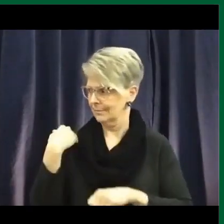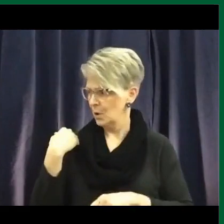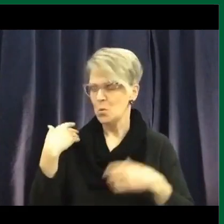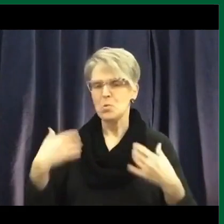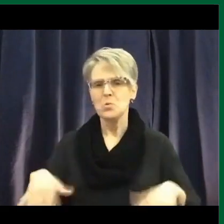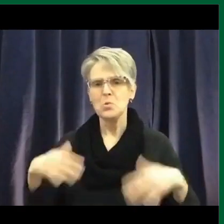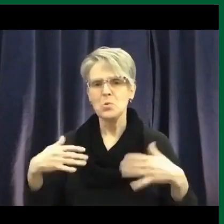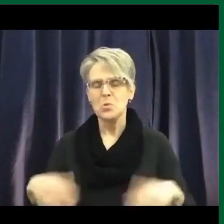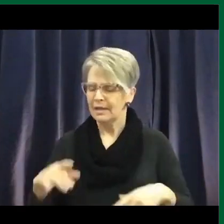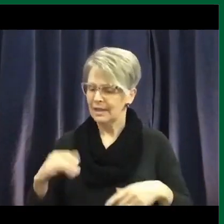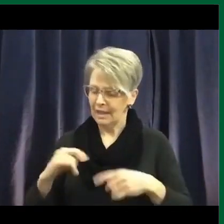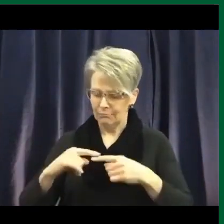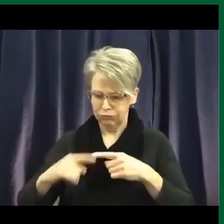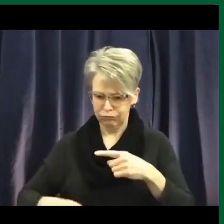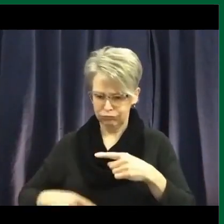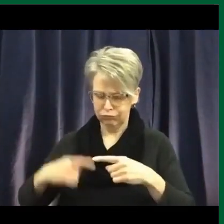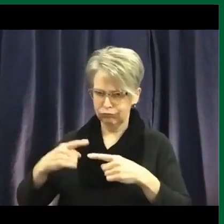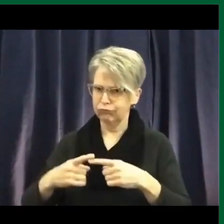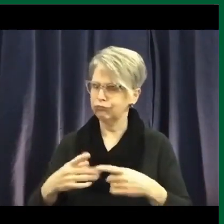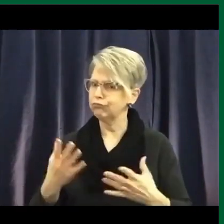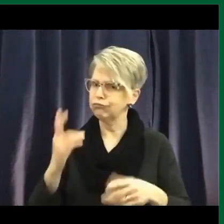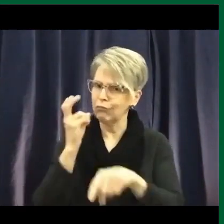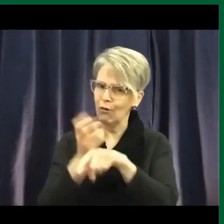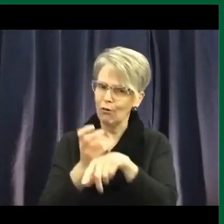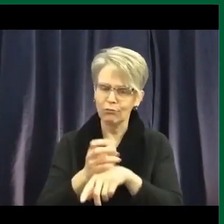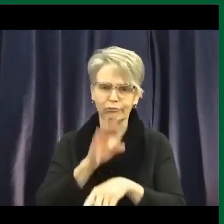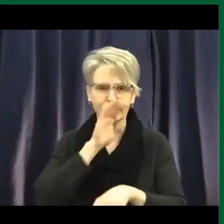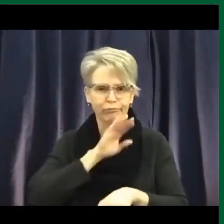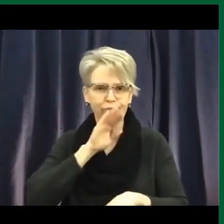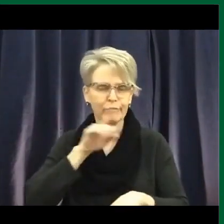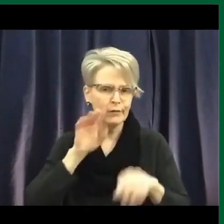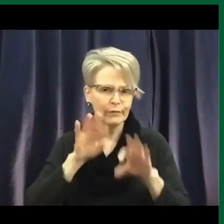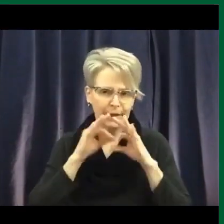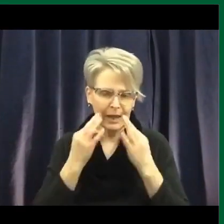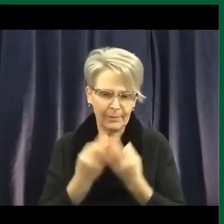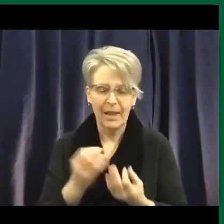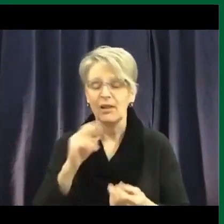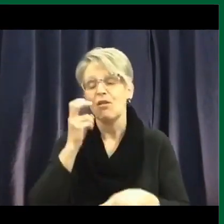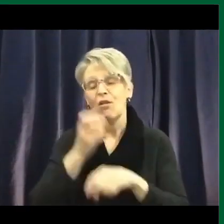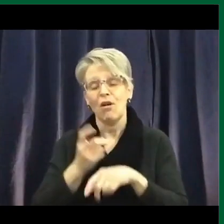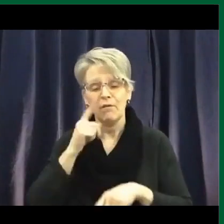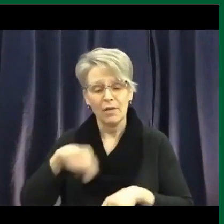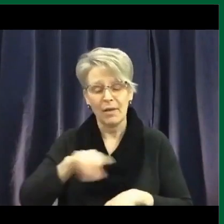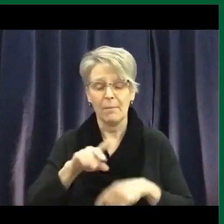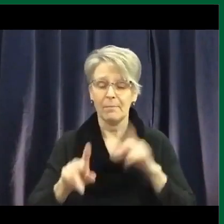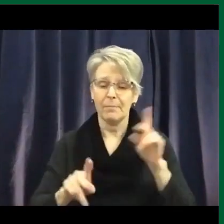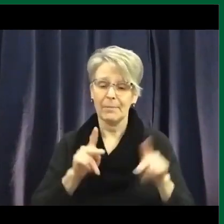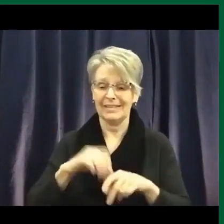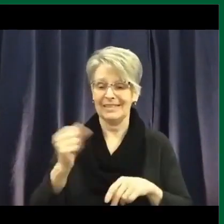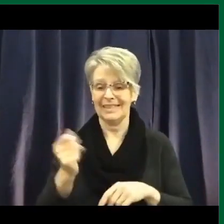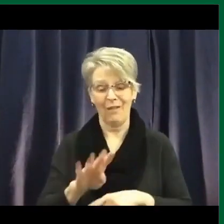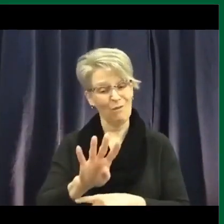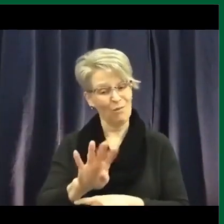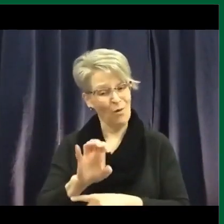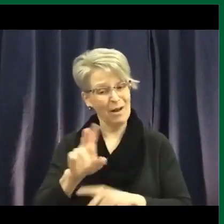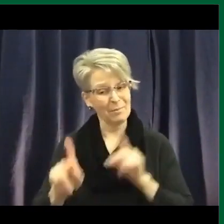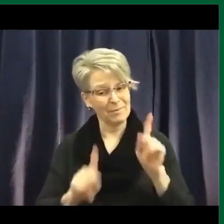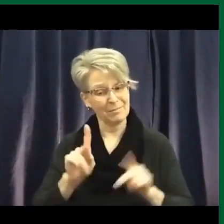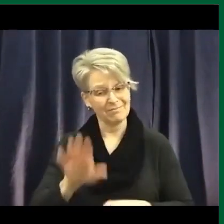understand. It's been especially difficult for families and friends of the 400 Saskatchewan residents who we have lost due to